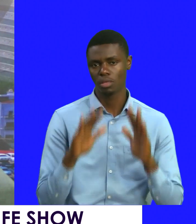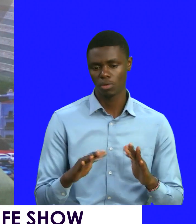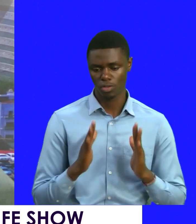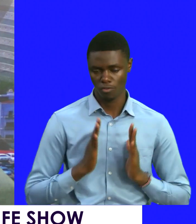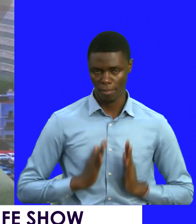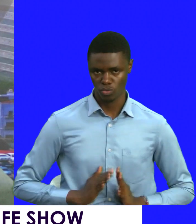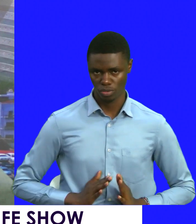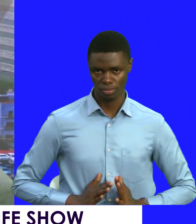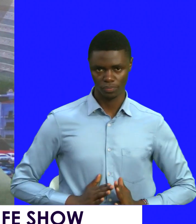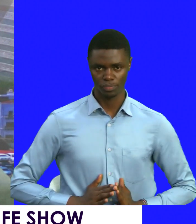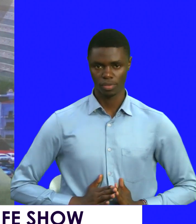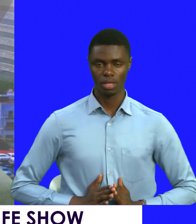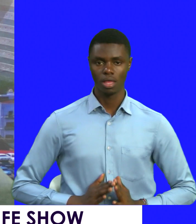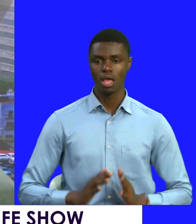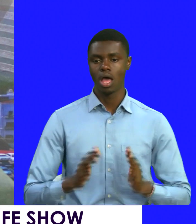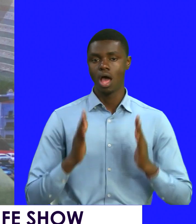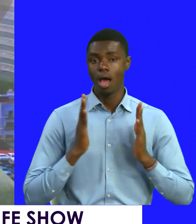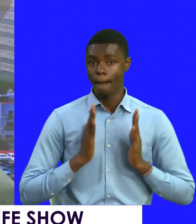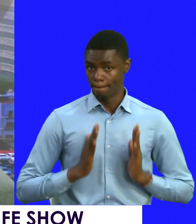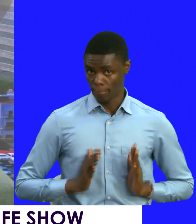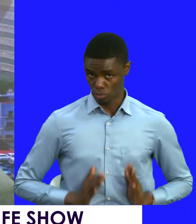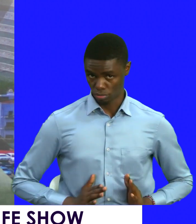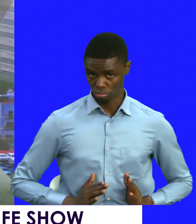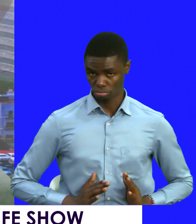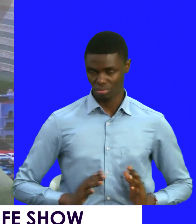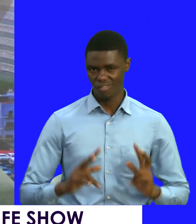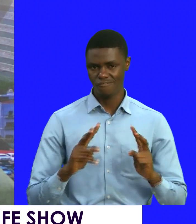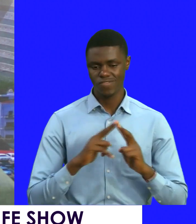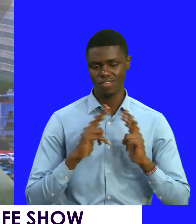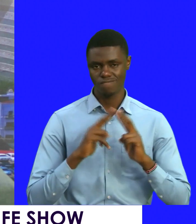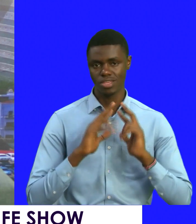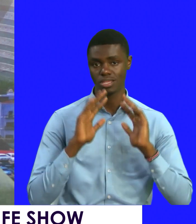being. The human being is so crucial.